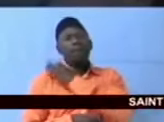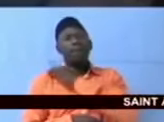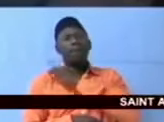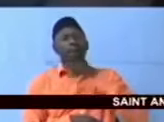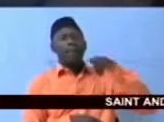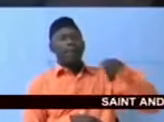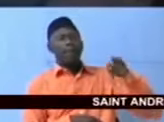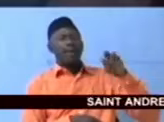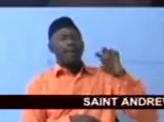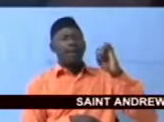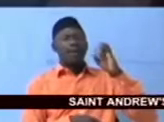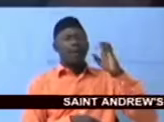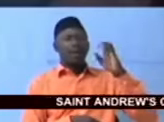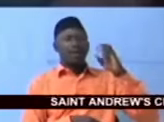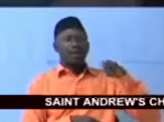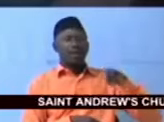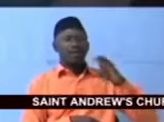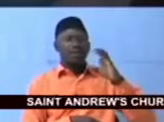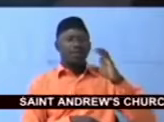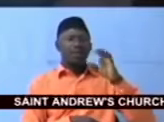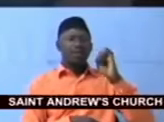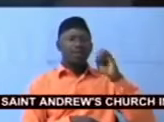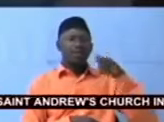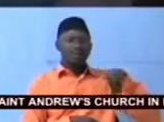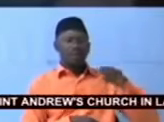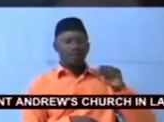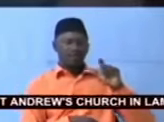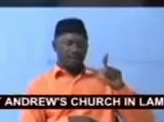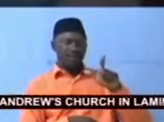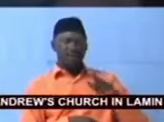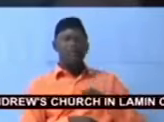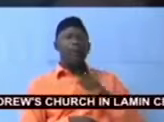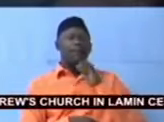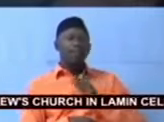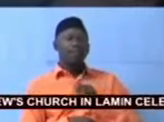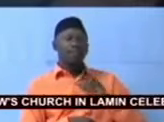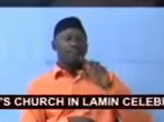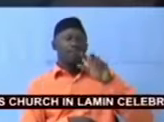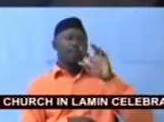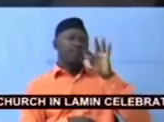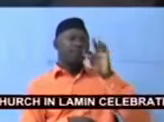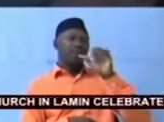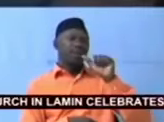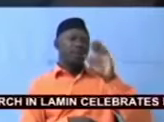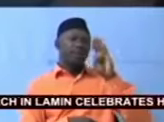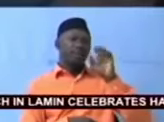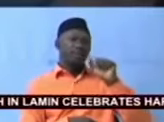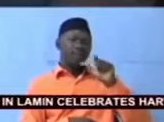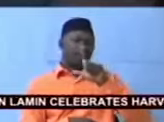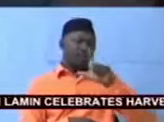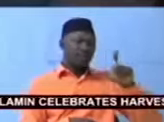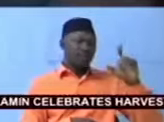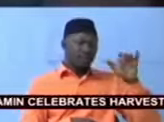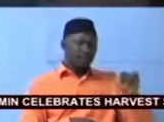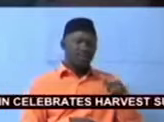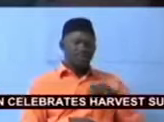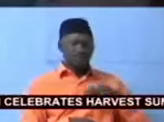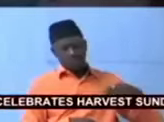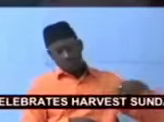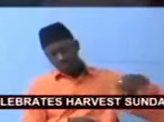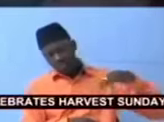Your worship Tabali. Just walked into my courtroom. And he was walking